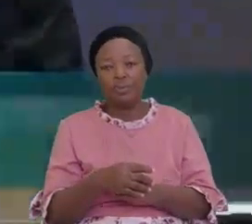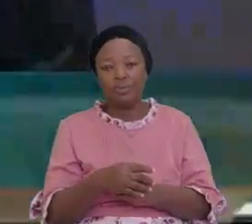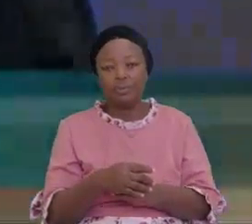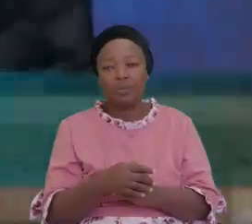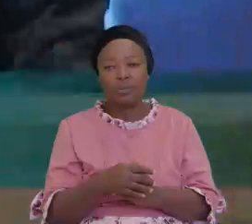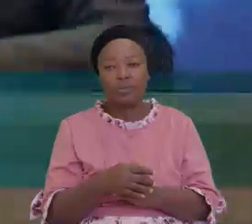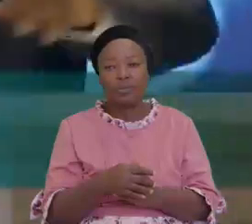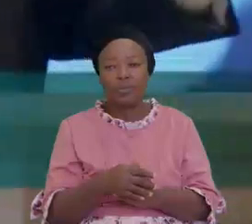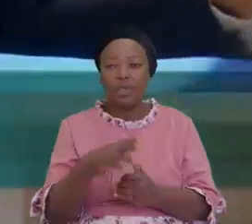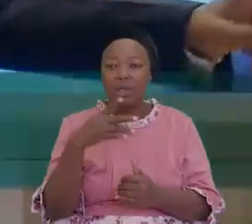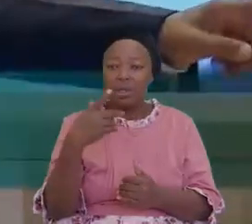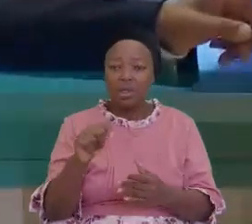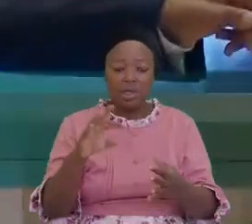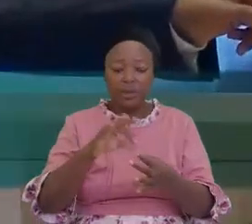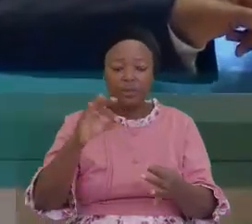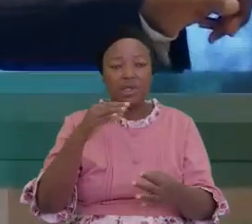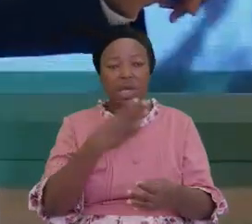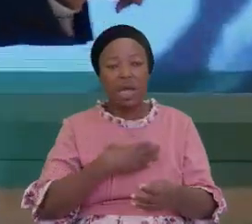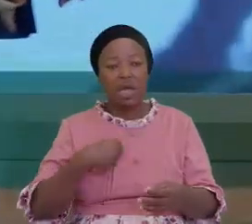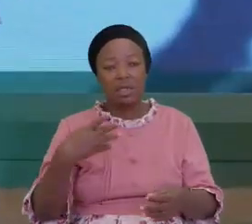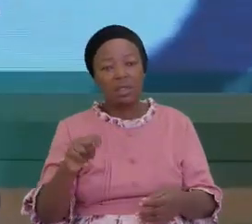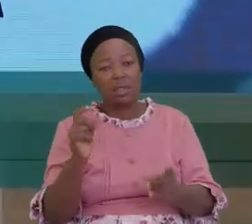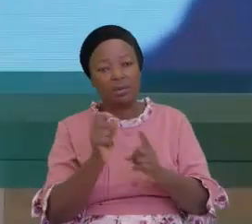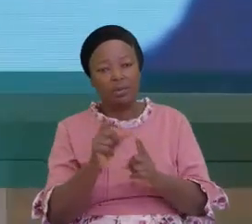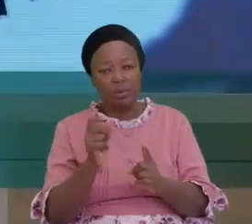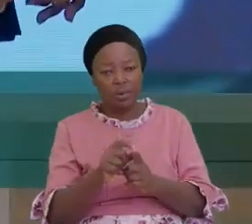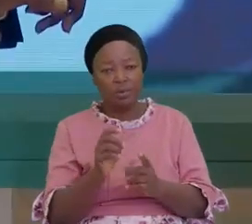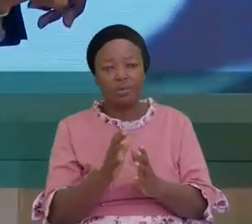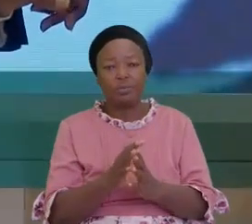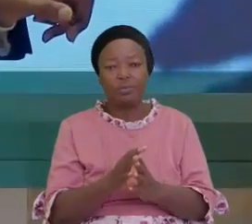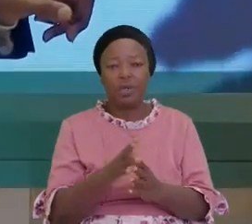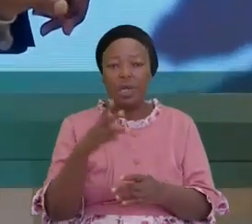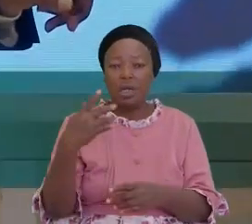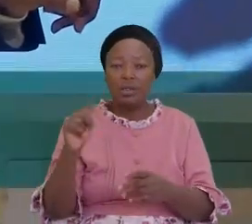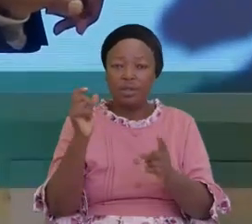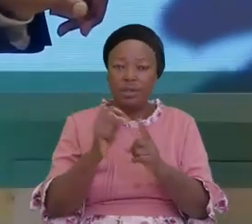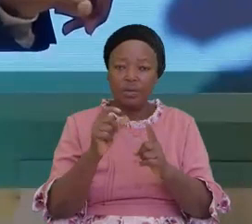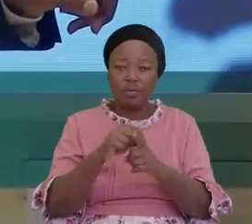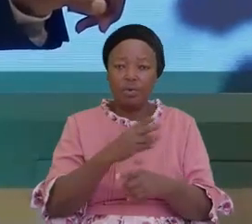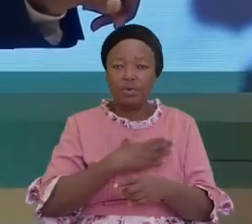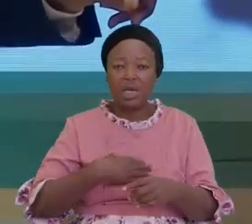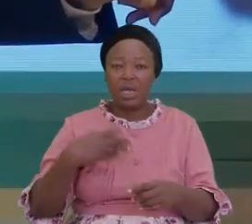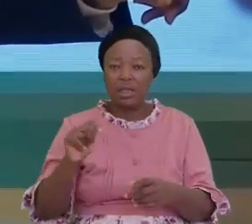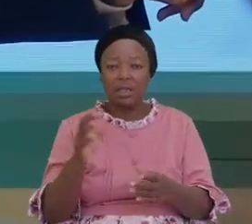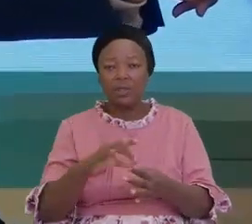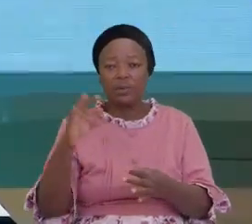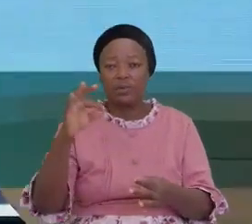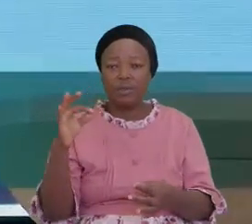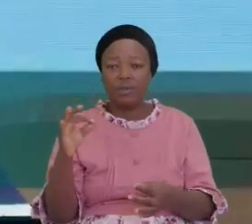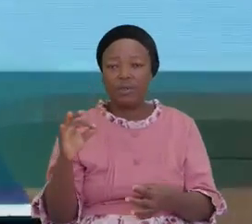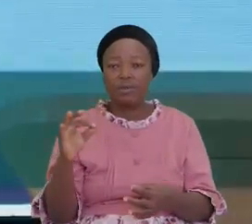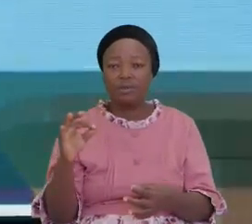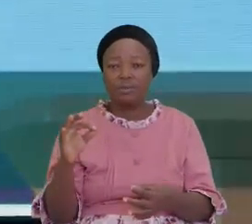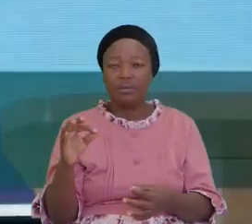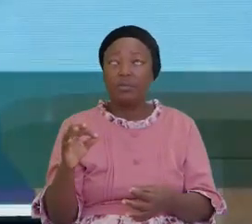The spirit and the word. The word and the spirit. It